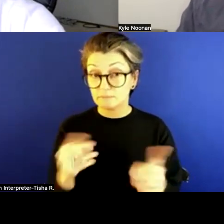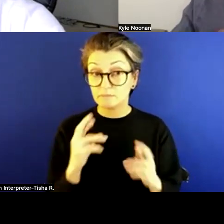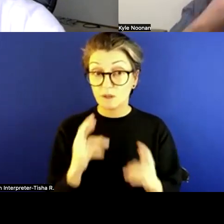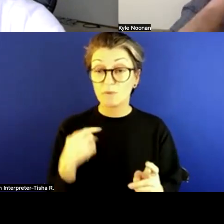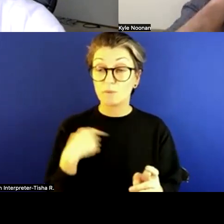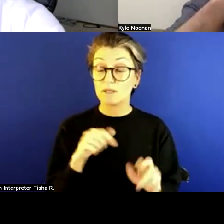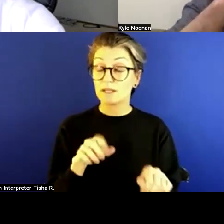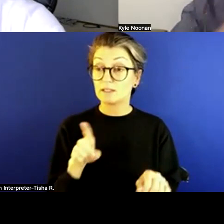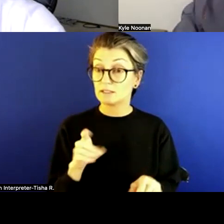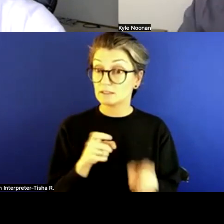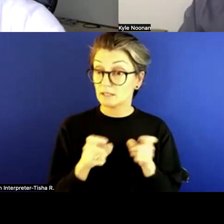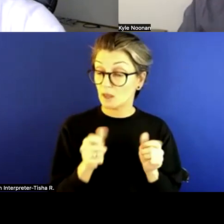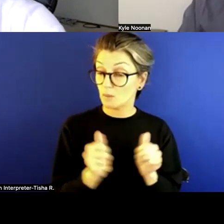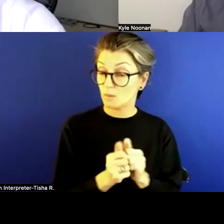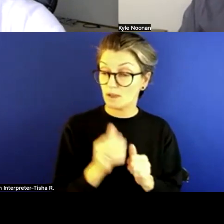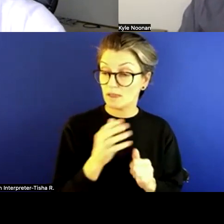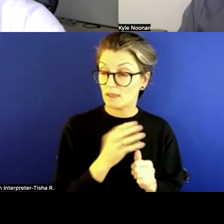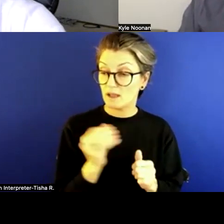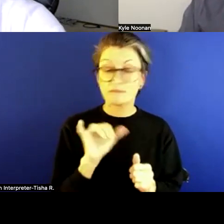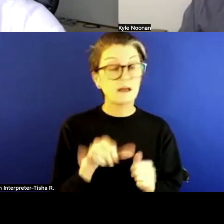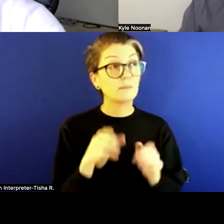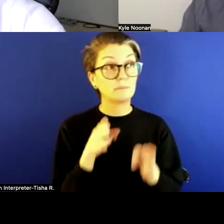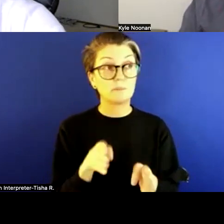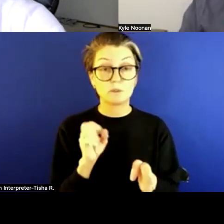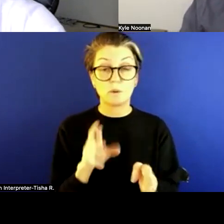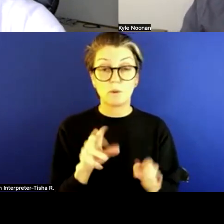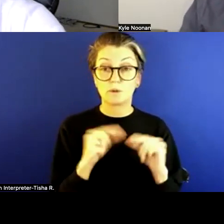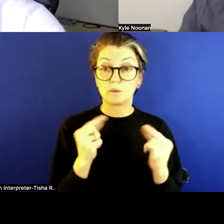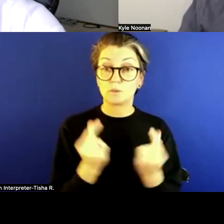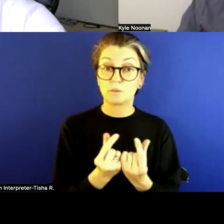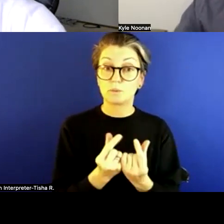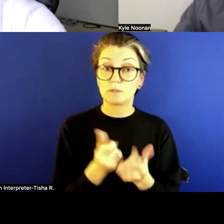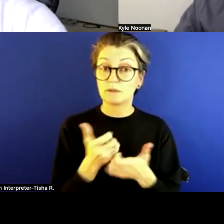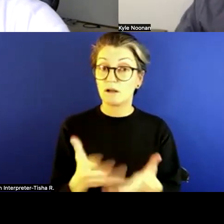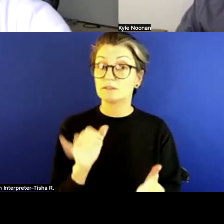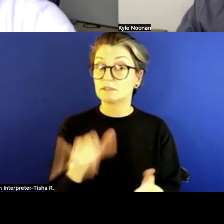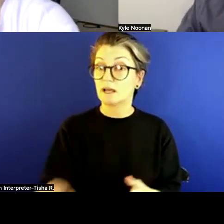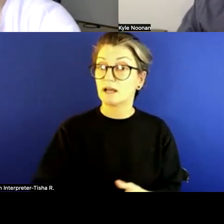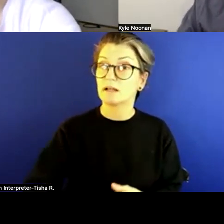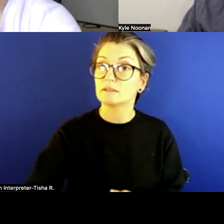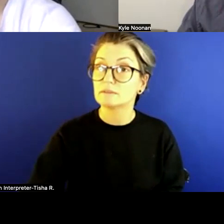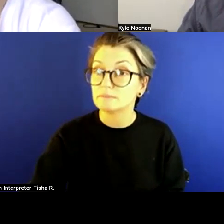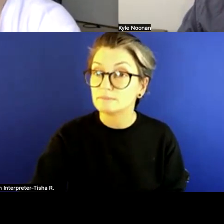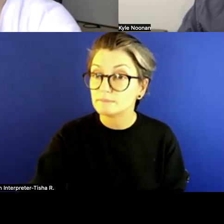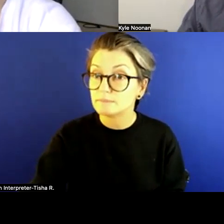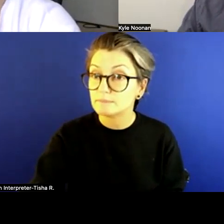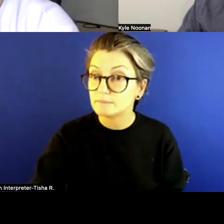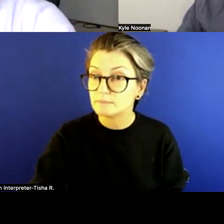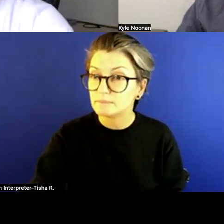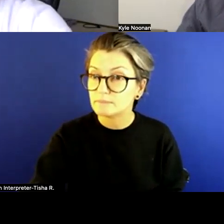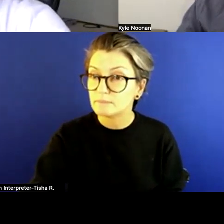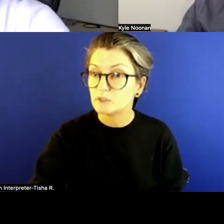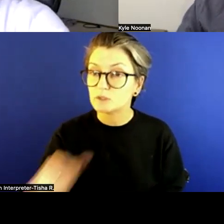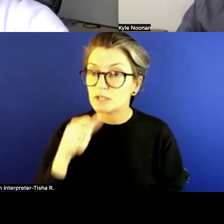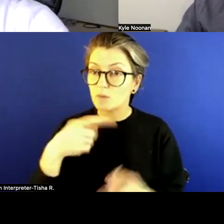with. And it's, if that person or group is causing that to somebody, then they should probably not be around that person or group any